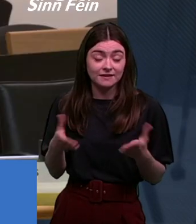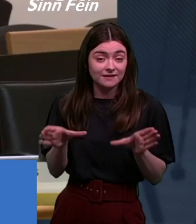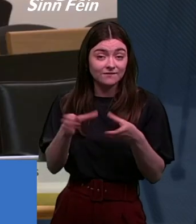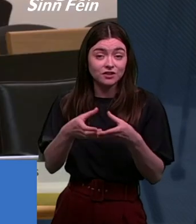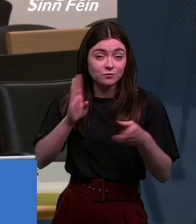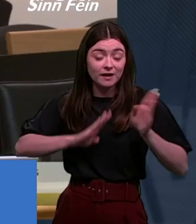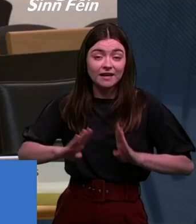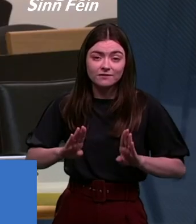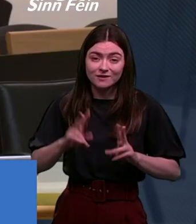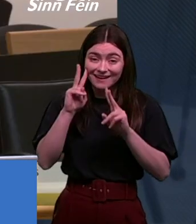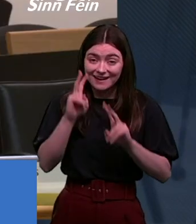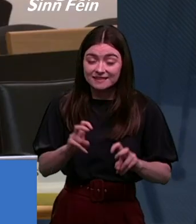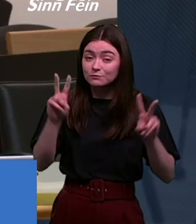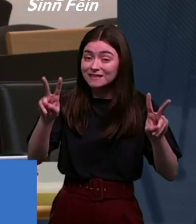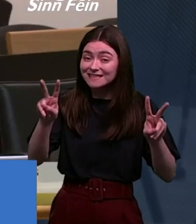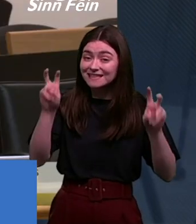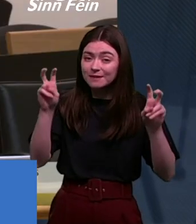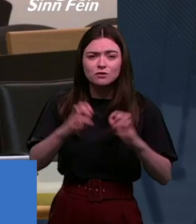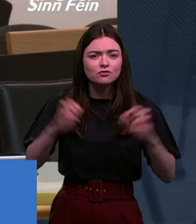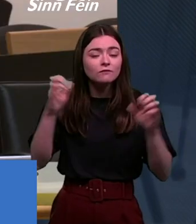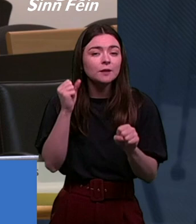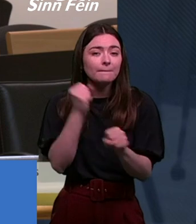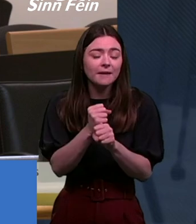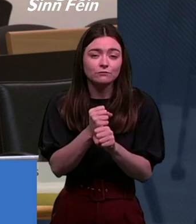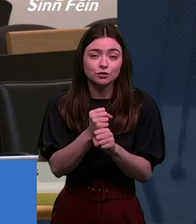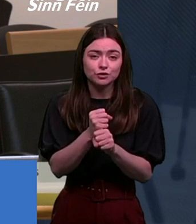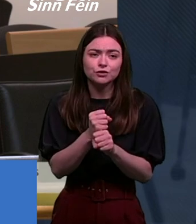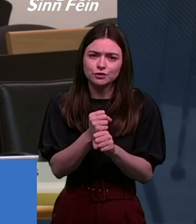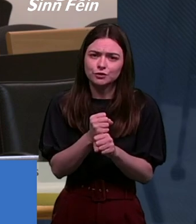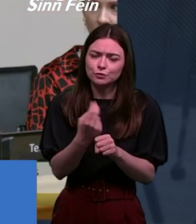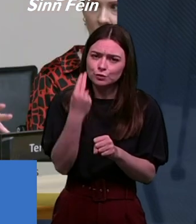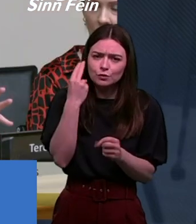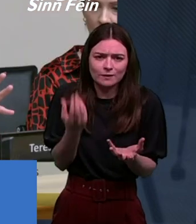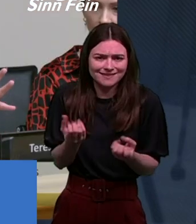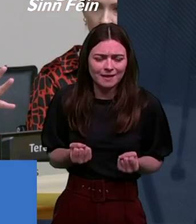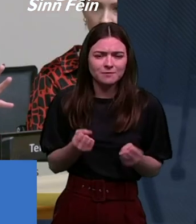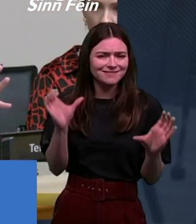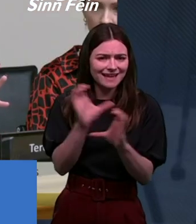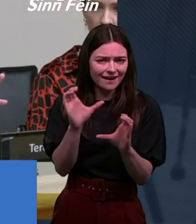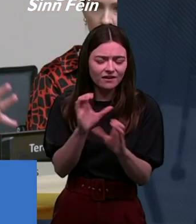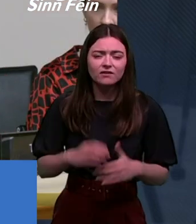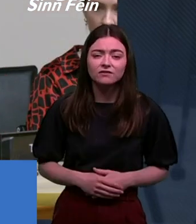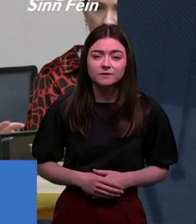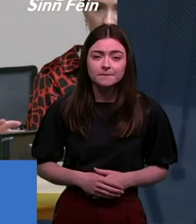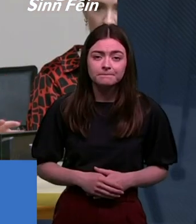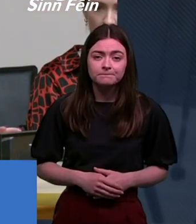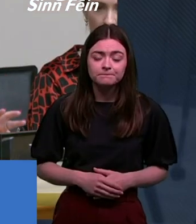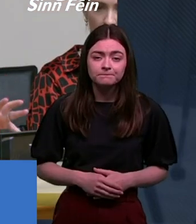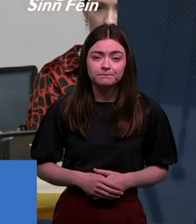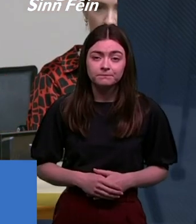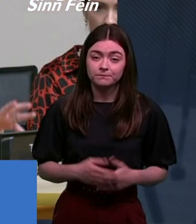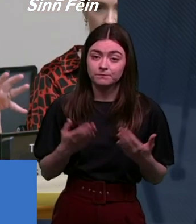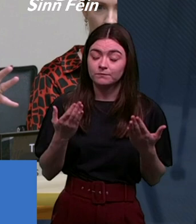the entire theme was around neuroaffirmative care. The majority